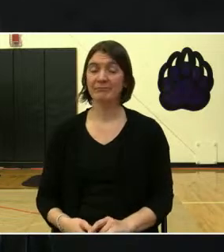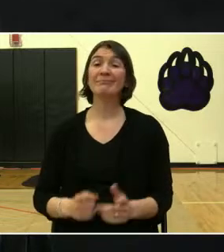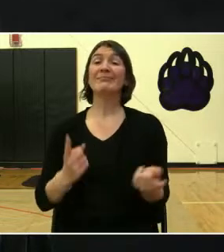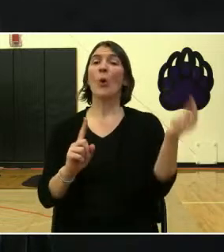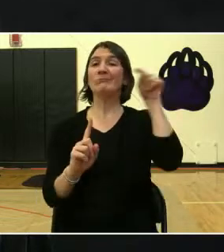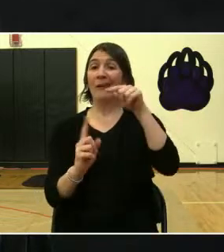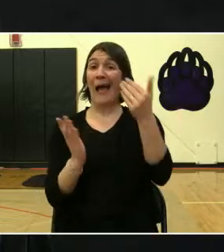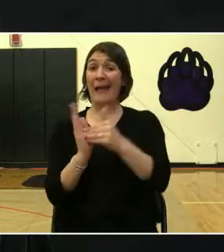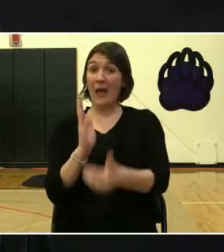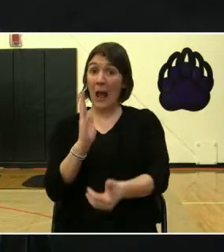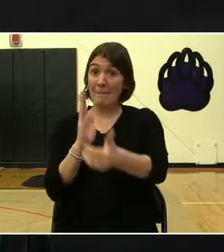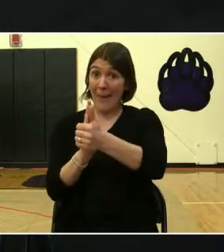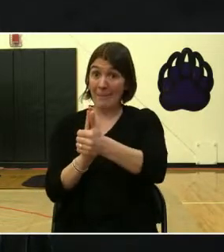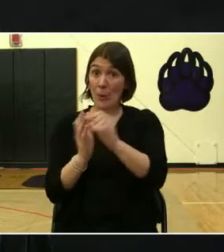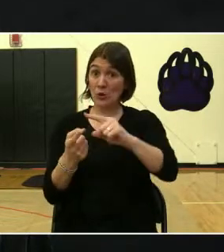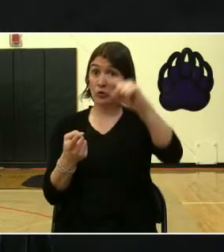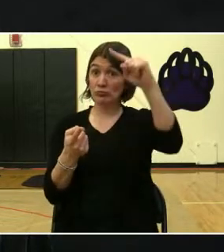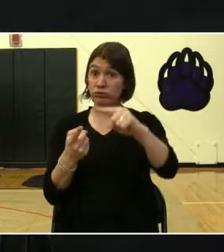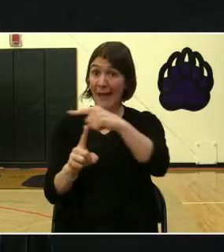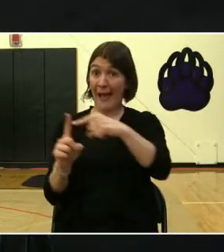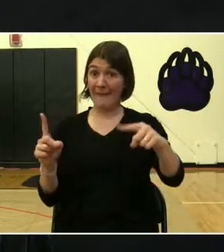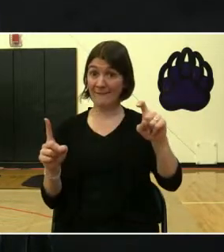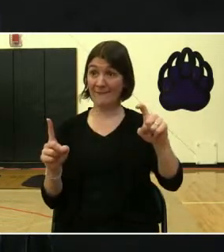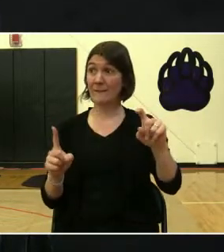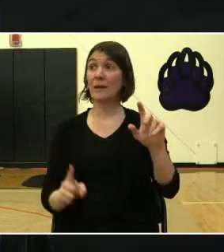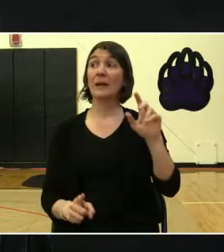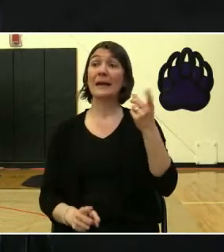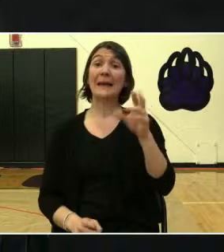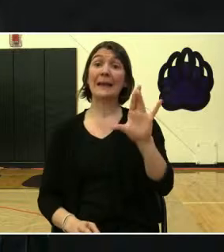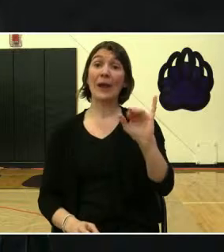Improvement from the unassigned fund balance Mr